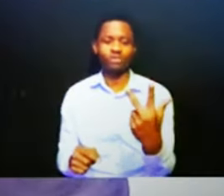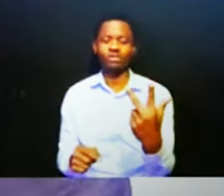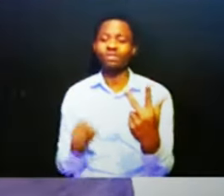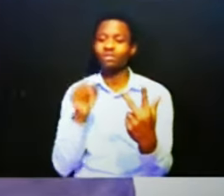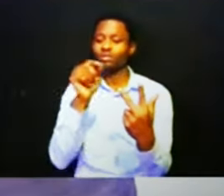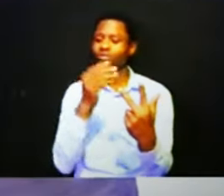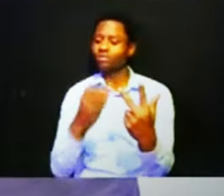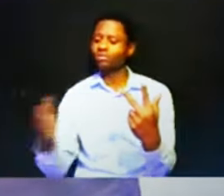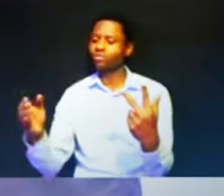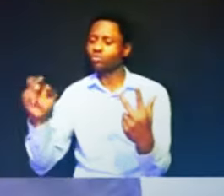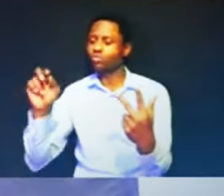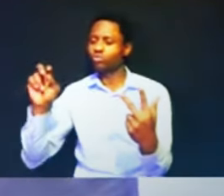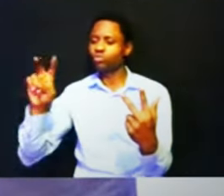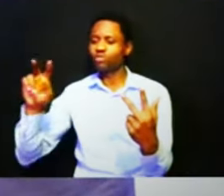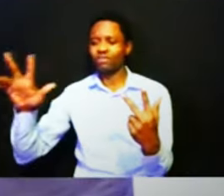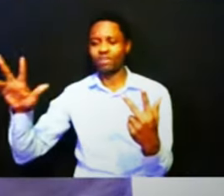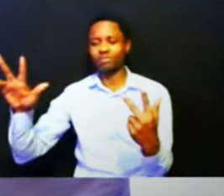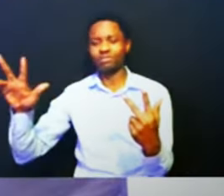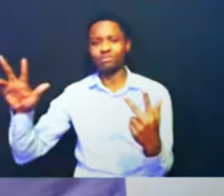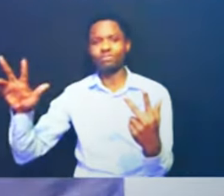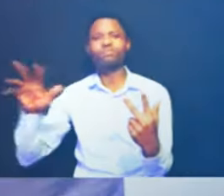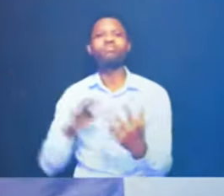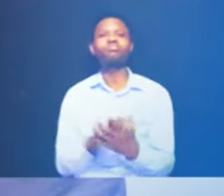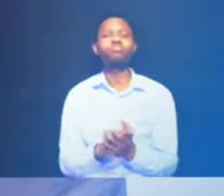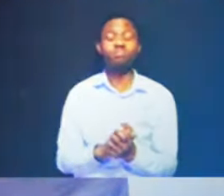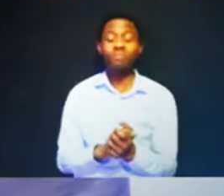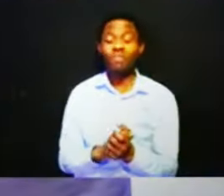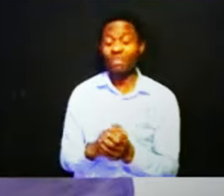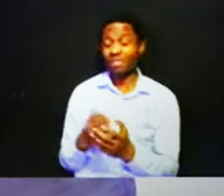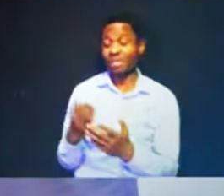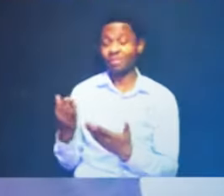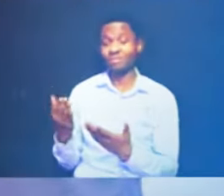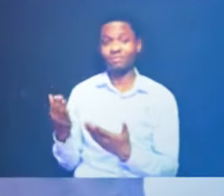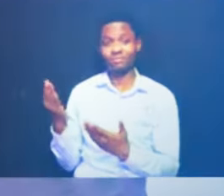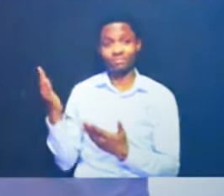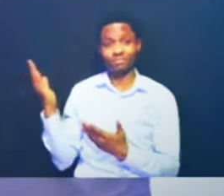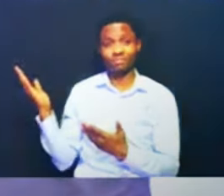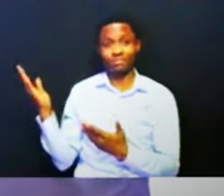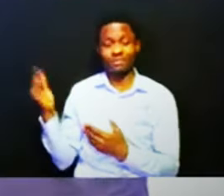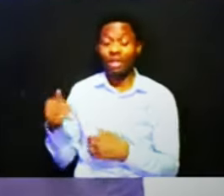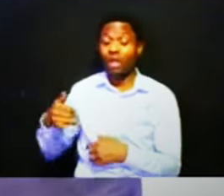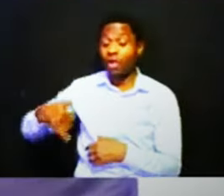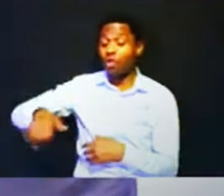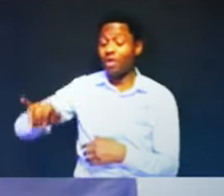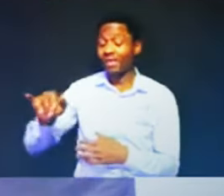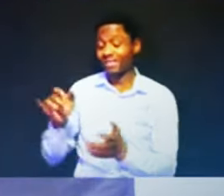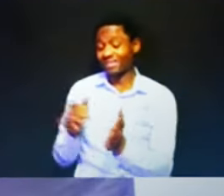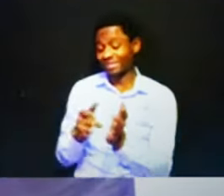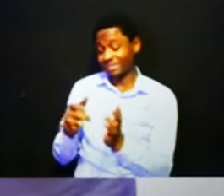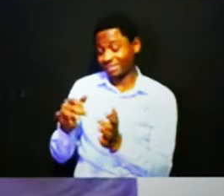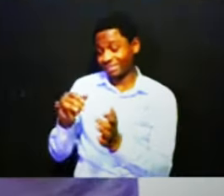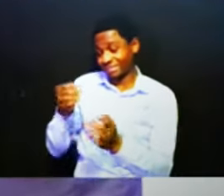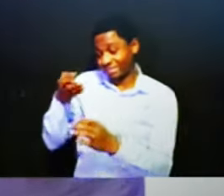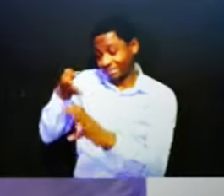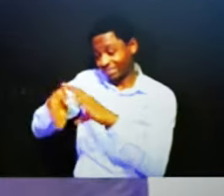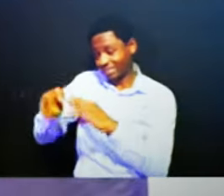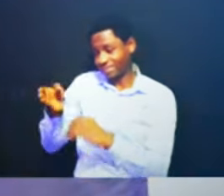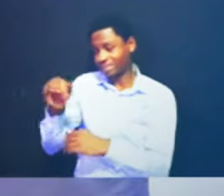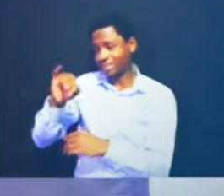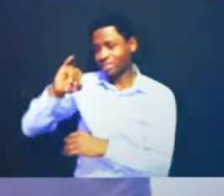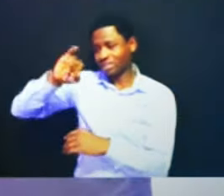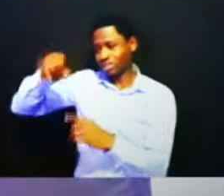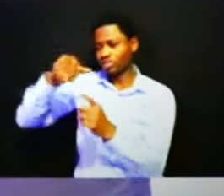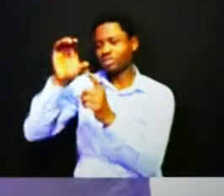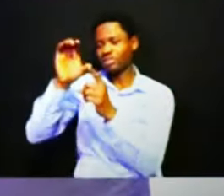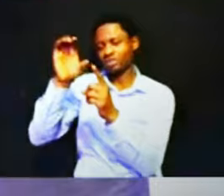Now, while he was in Jerusalem at the Passover festival, many people saw the signs he was